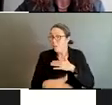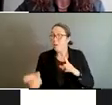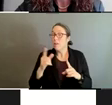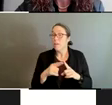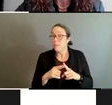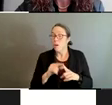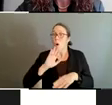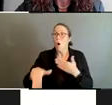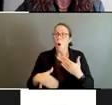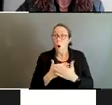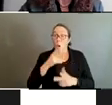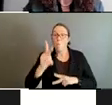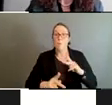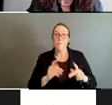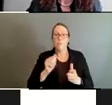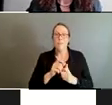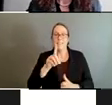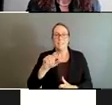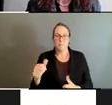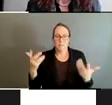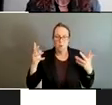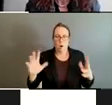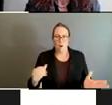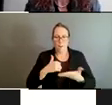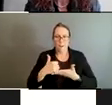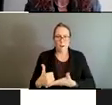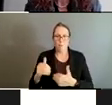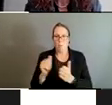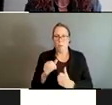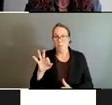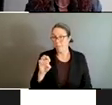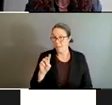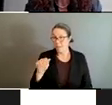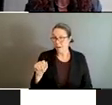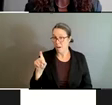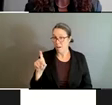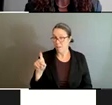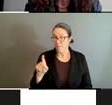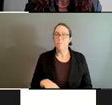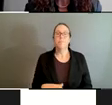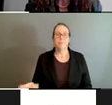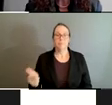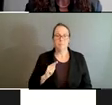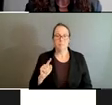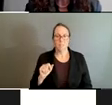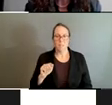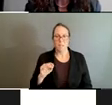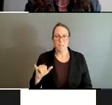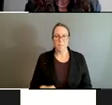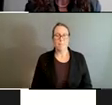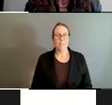main shelters have been assisted by FEMA? So one of the challenges is, you know, like